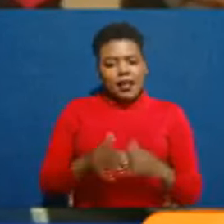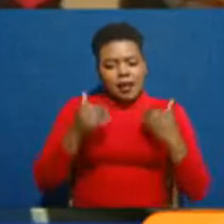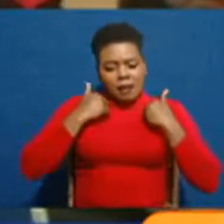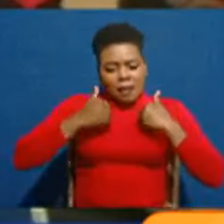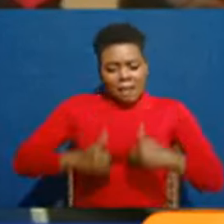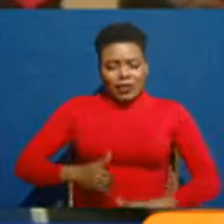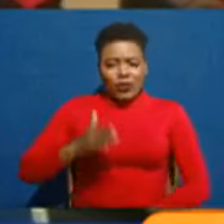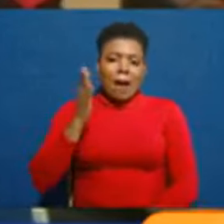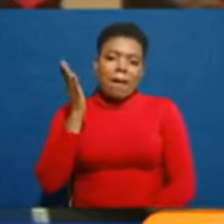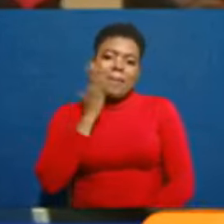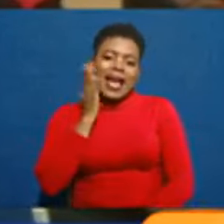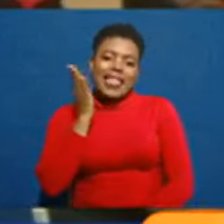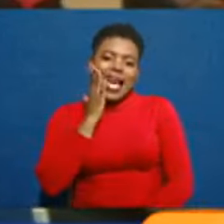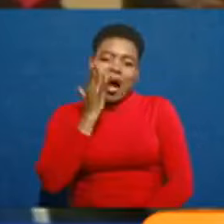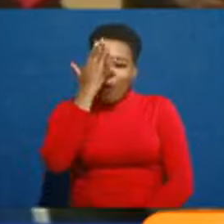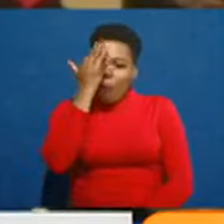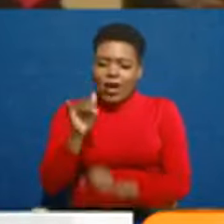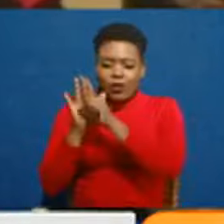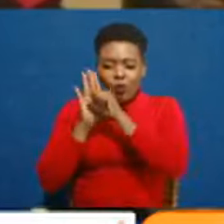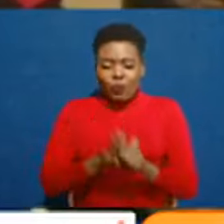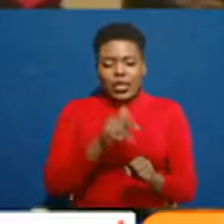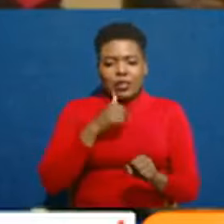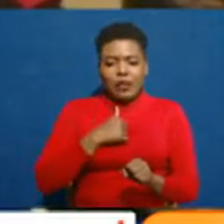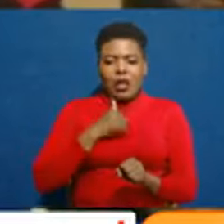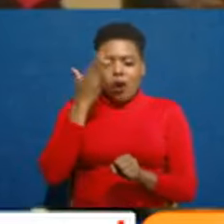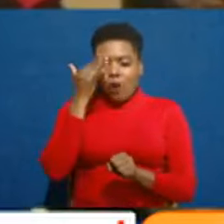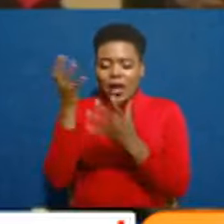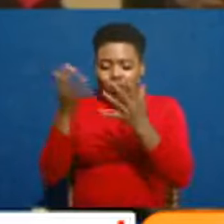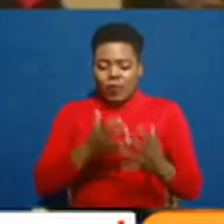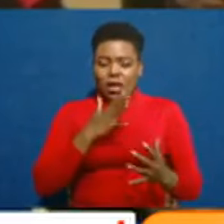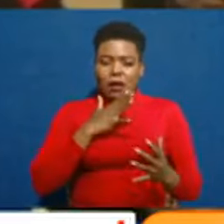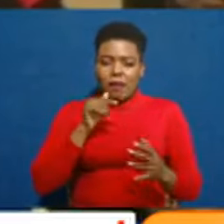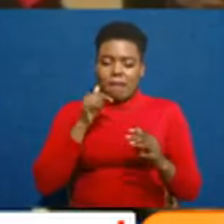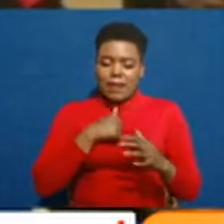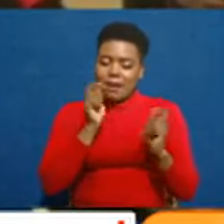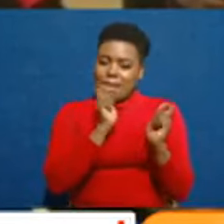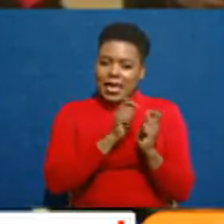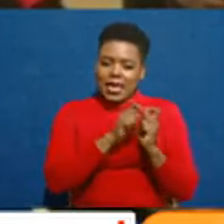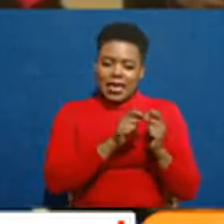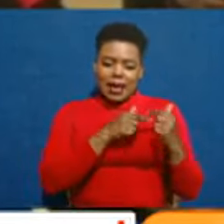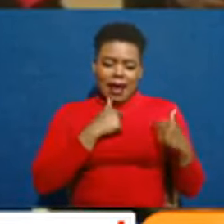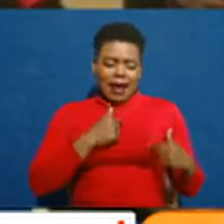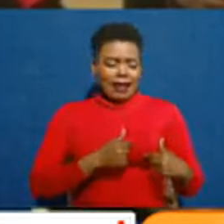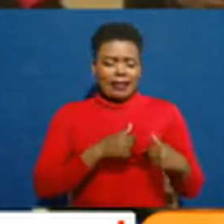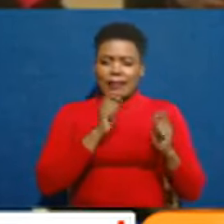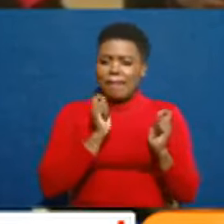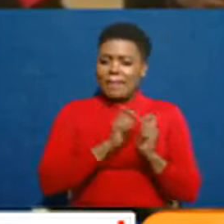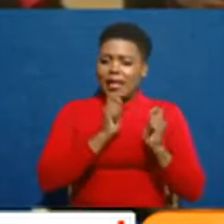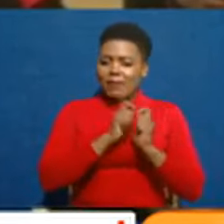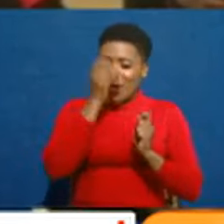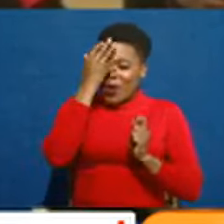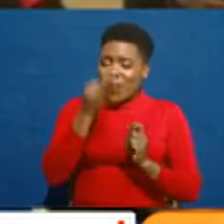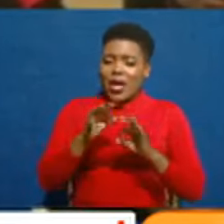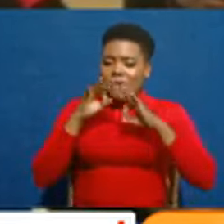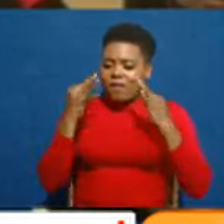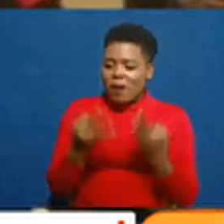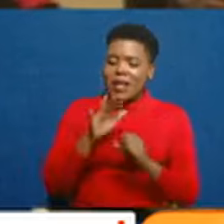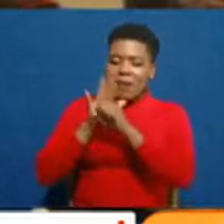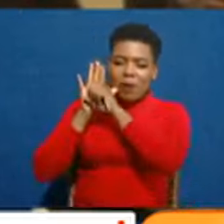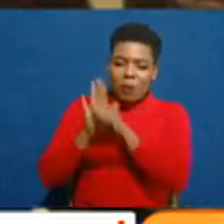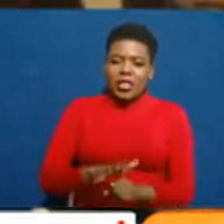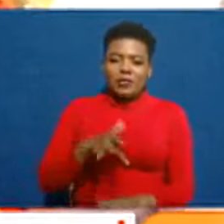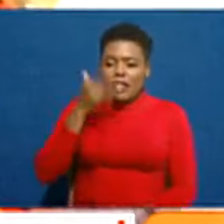Mimi mzazi, kwa nini napitishiwa uchungu kama huyo nikiwa mzazi? Tukiwa familia, kwa nini tunapitishiwa uchungu kama